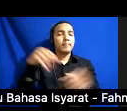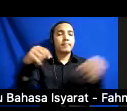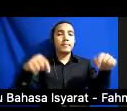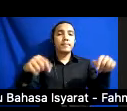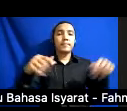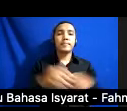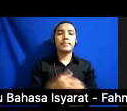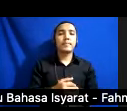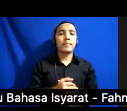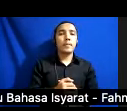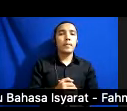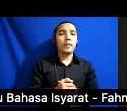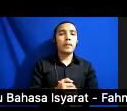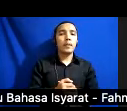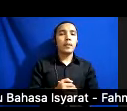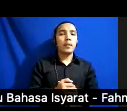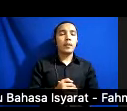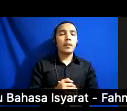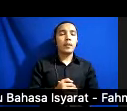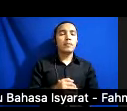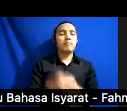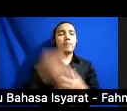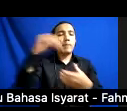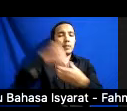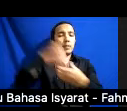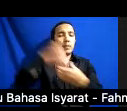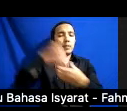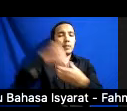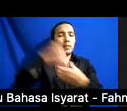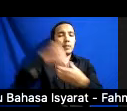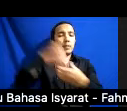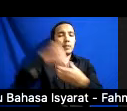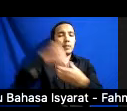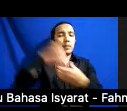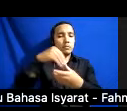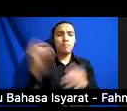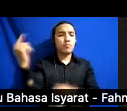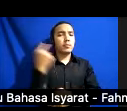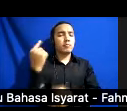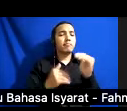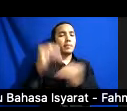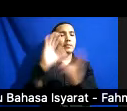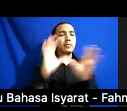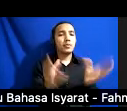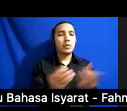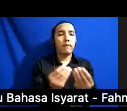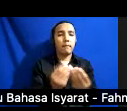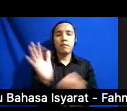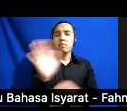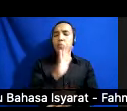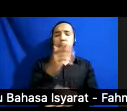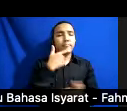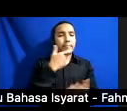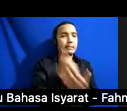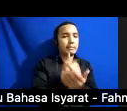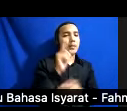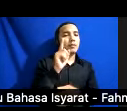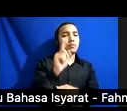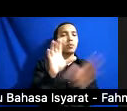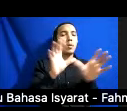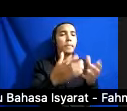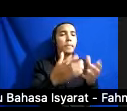Investasi untuk ruang publik yang lebih inklusif dan aksesibel tidak hanya mementingkan satu kelompok saja, tetapi dapat berdampak positif